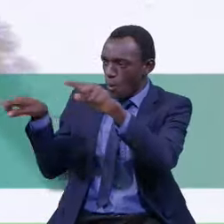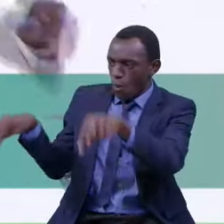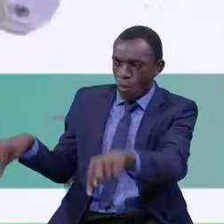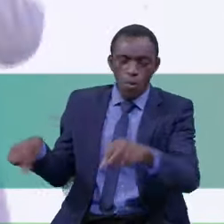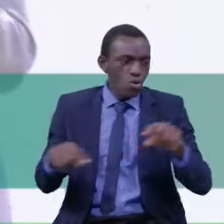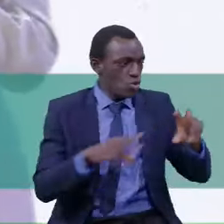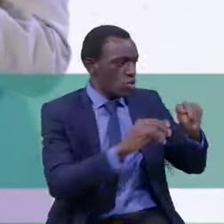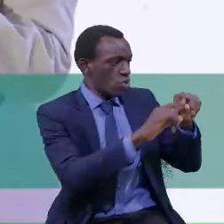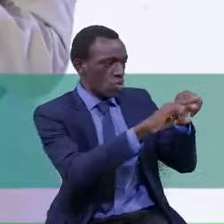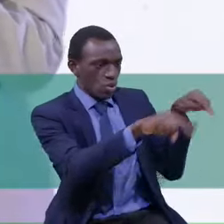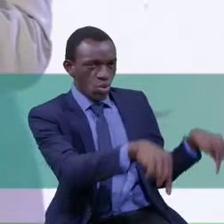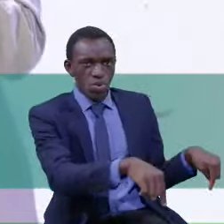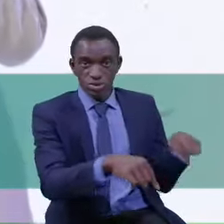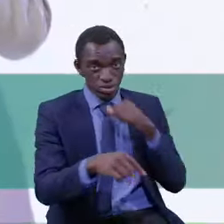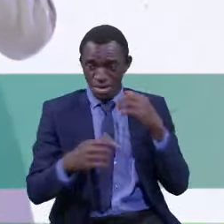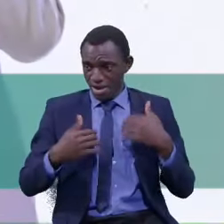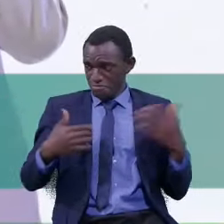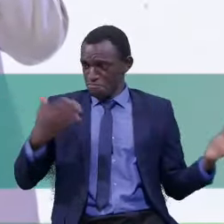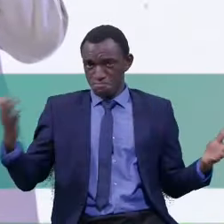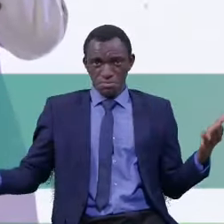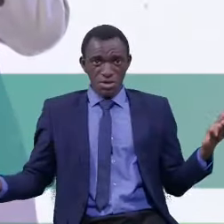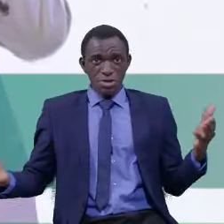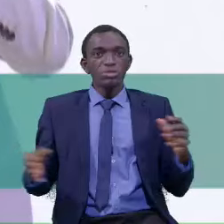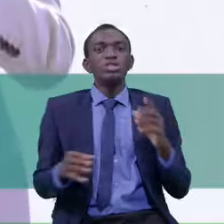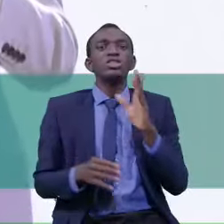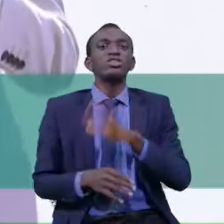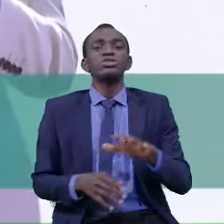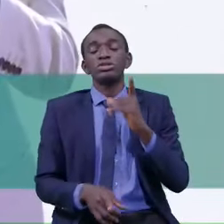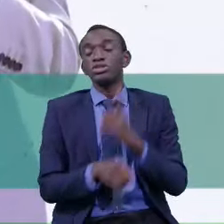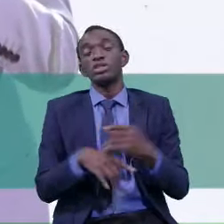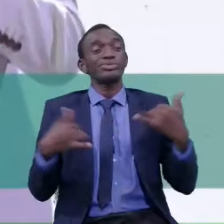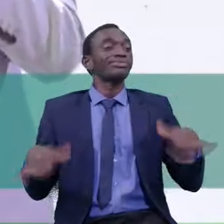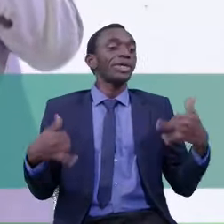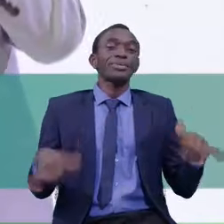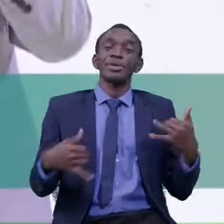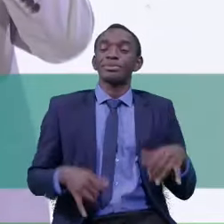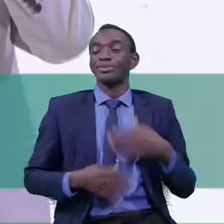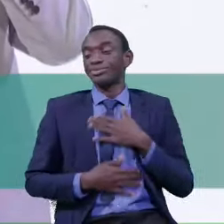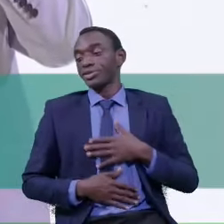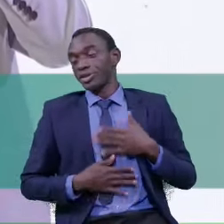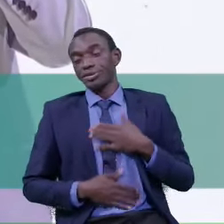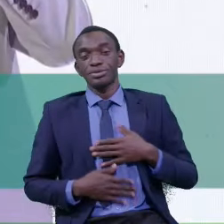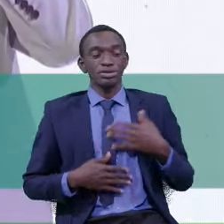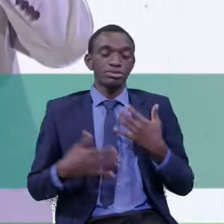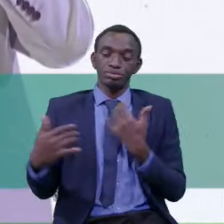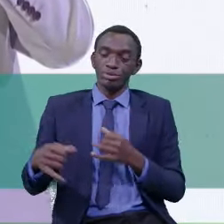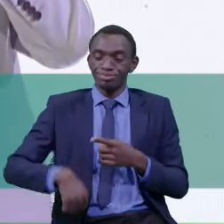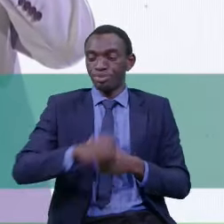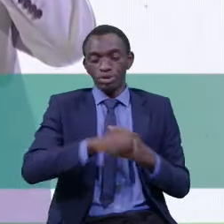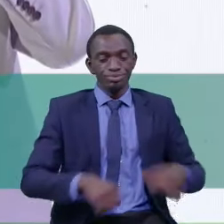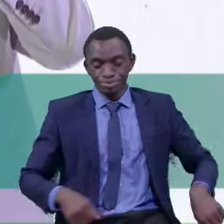no goal post, they're just amusing themselves in